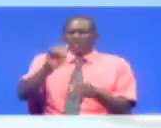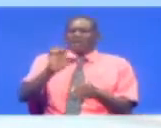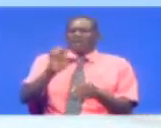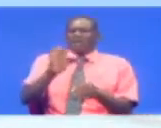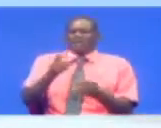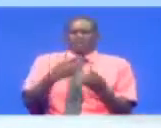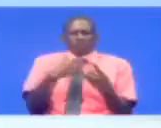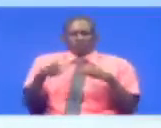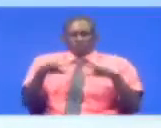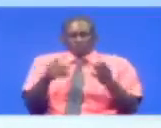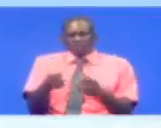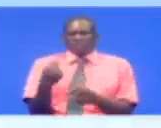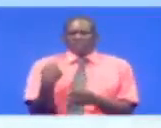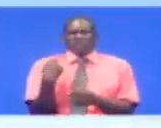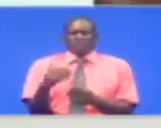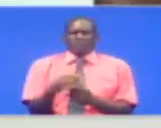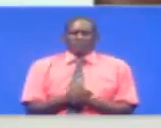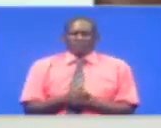digs into the numbers.